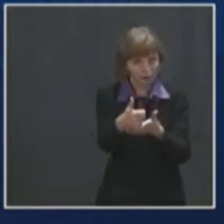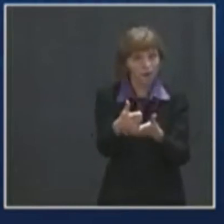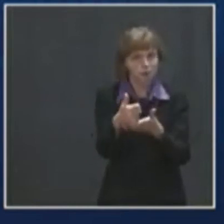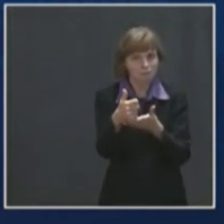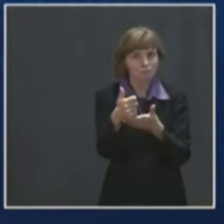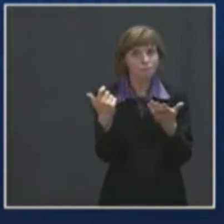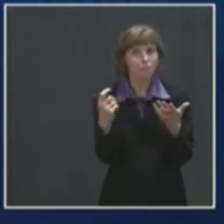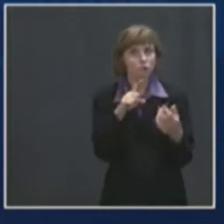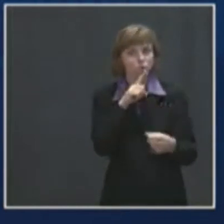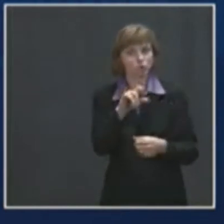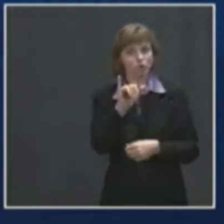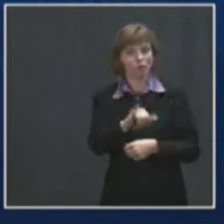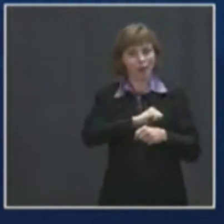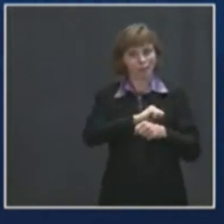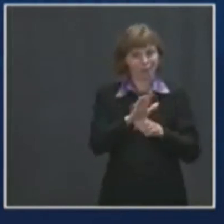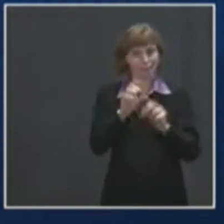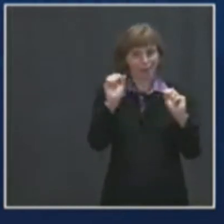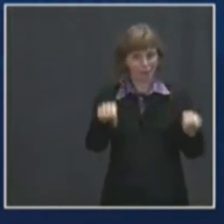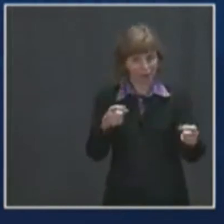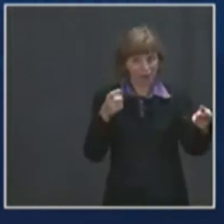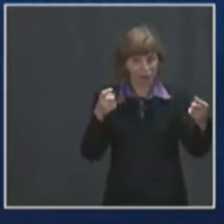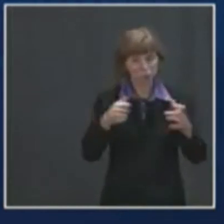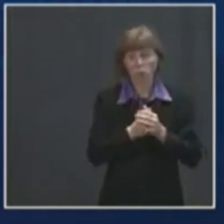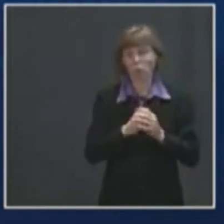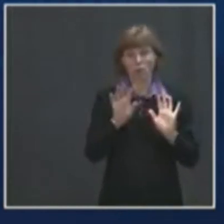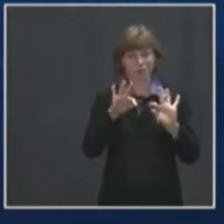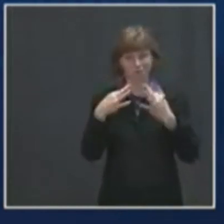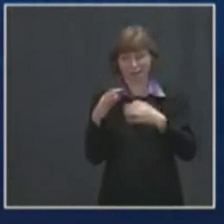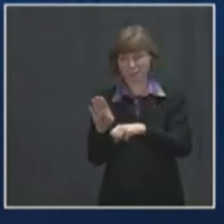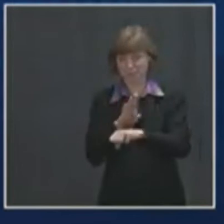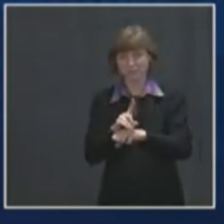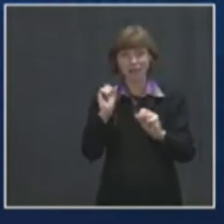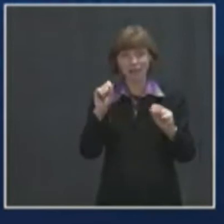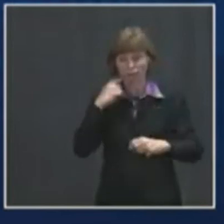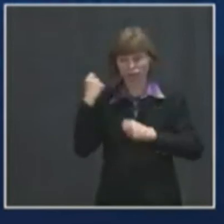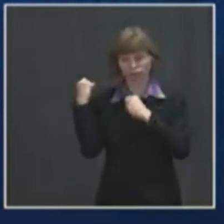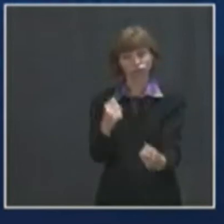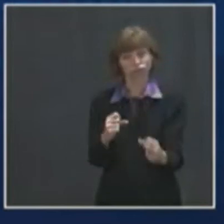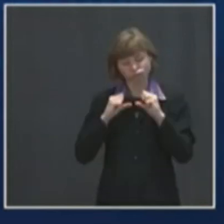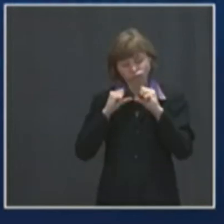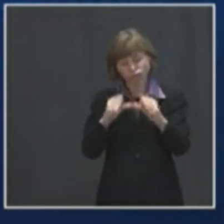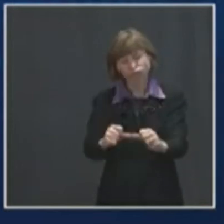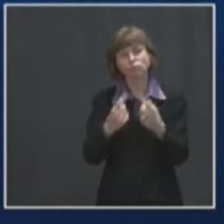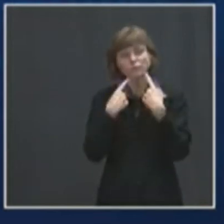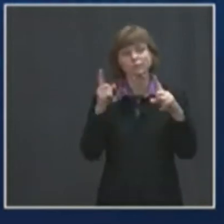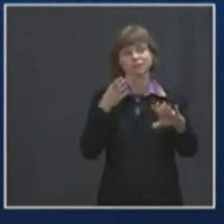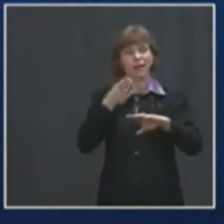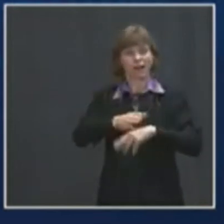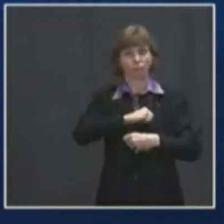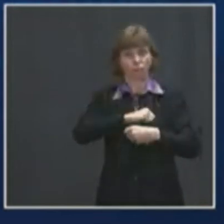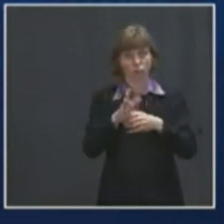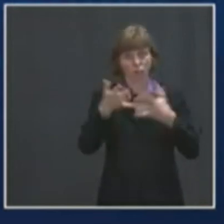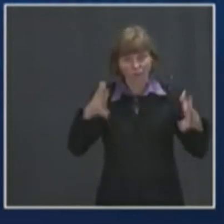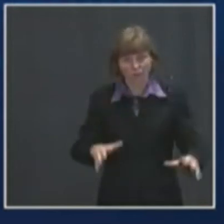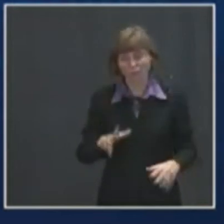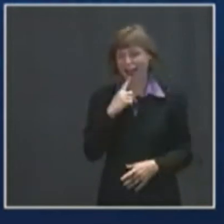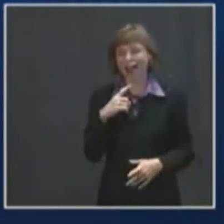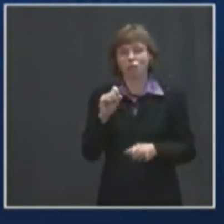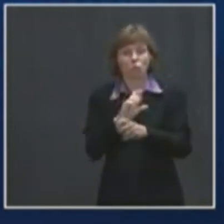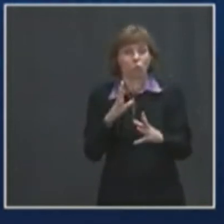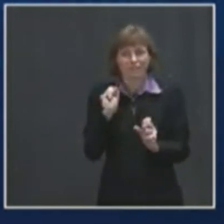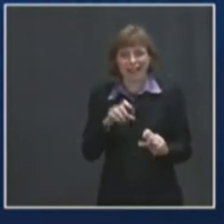pandemic can be brought under control, that families and businesses can stay solvent and make it to the other side of this crisis, and that workers can feed their families and keep a